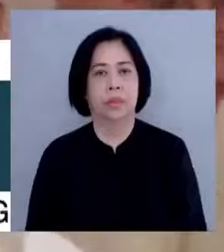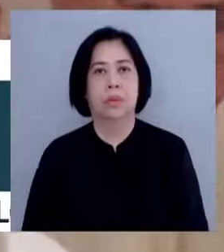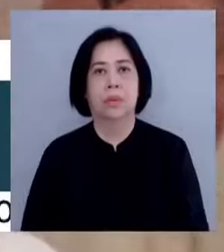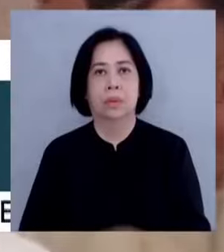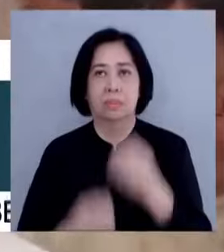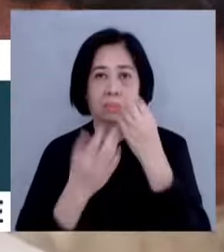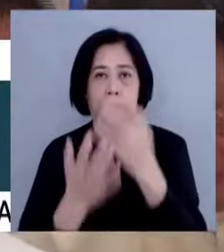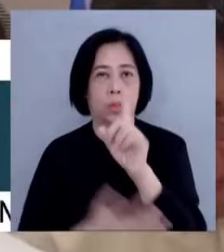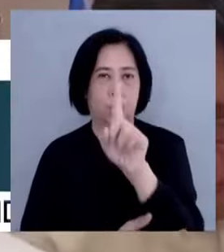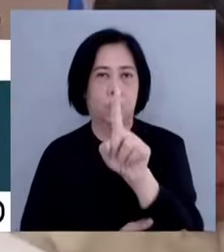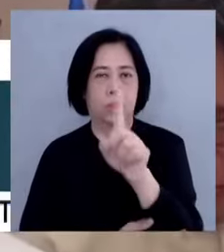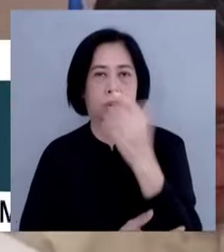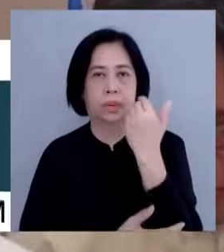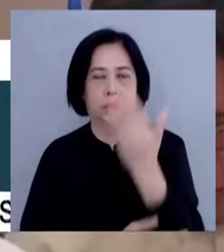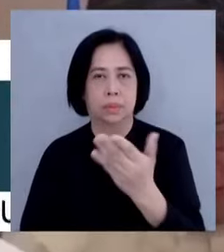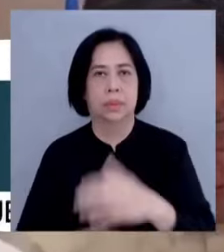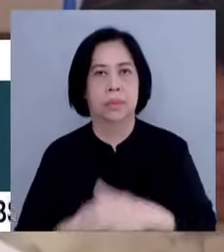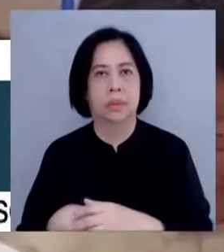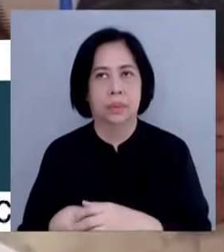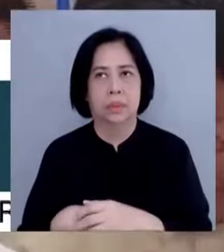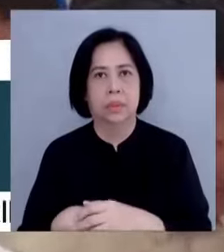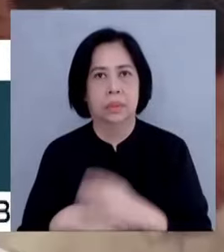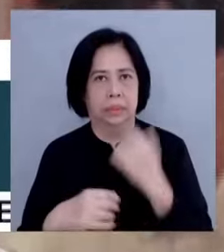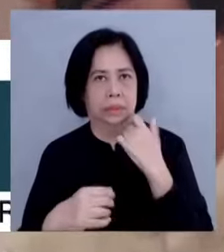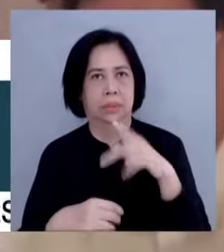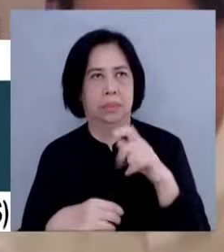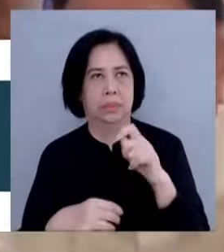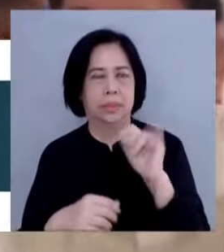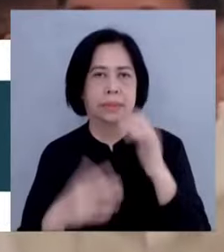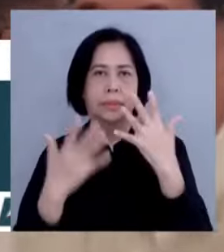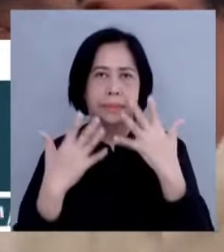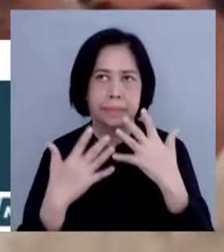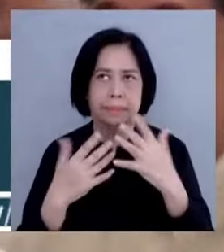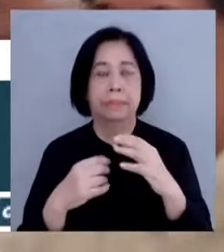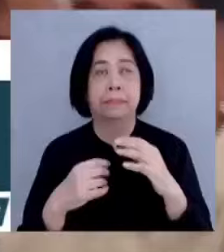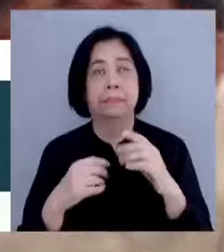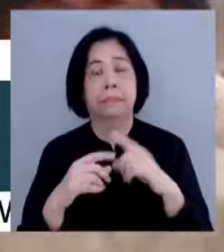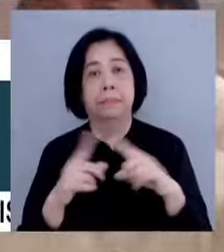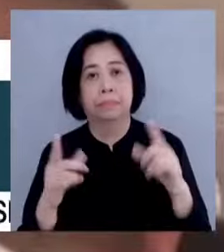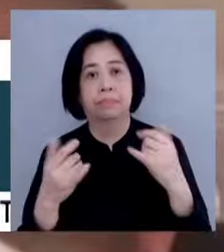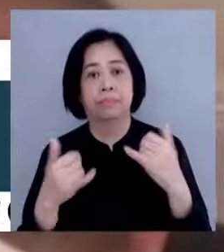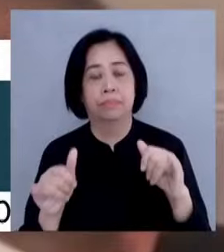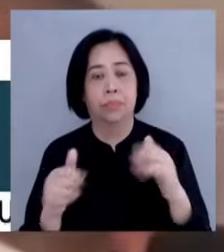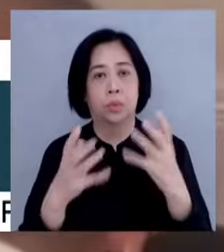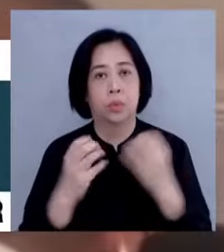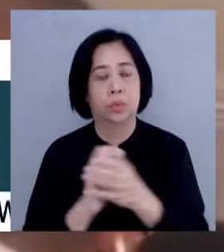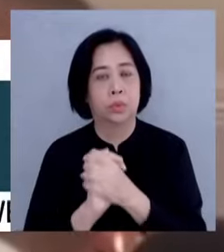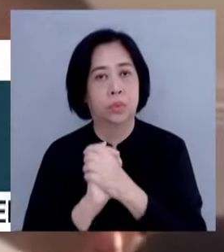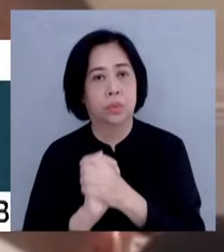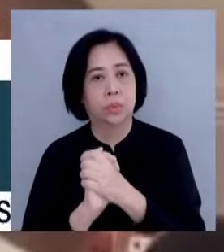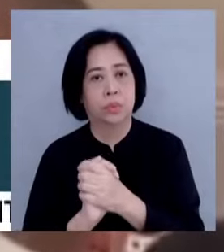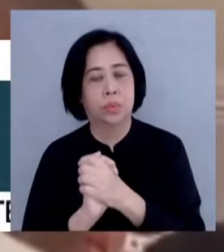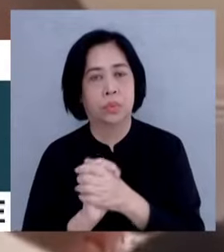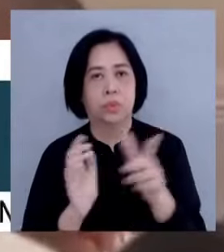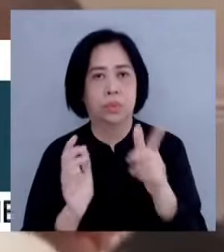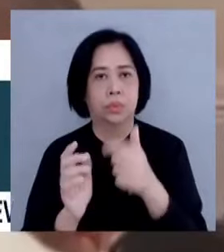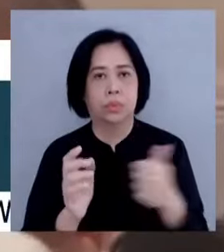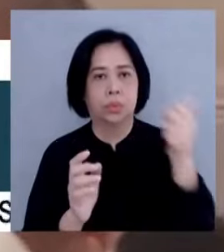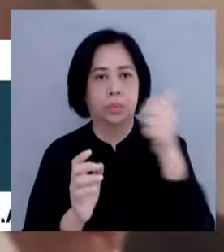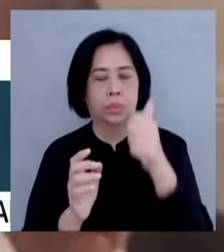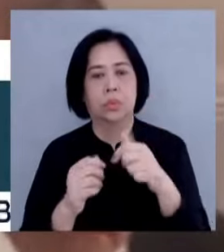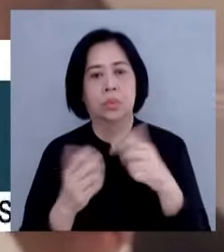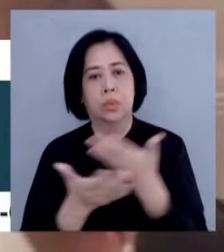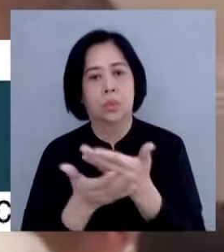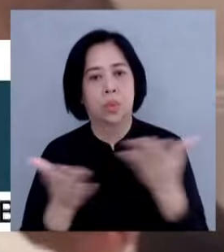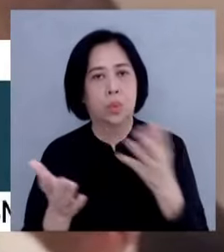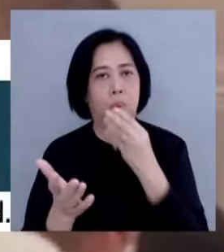One casualty too many. So that is unfortunate. However, I still would like to congratulate na kailangan pasalamatan natin lahat ng